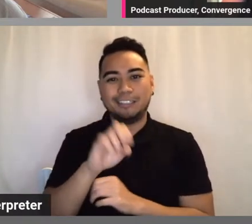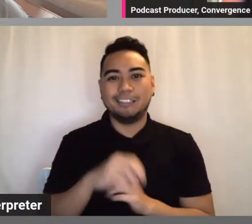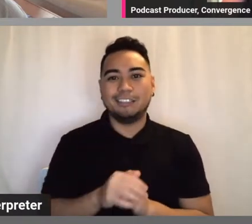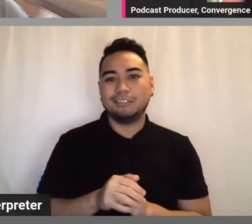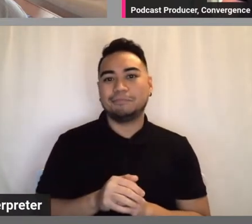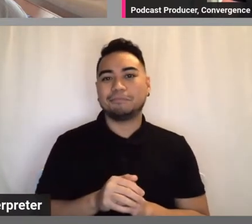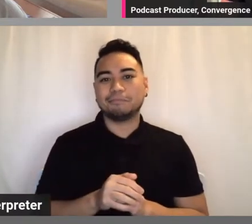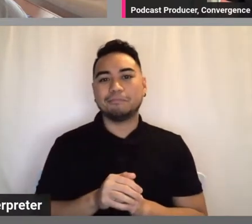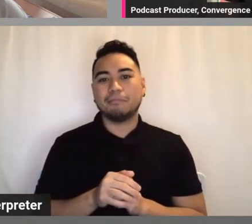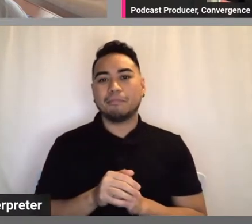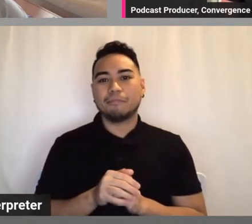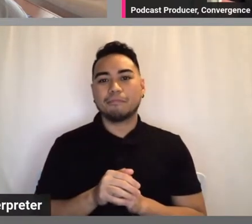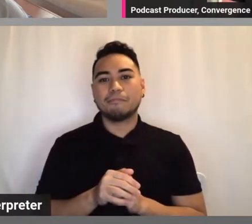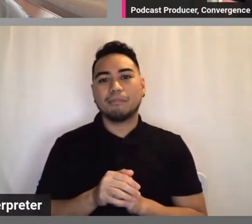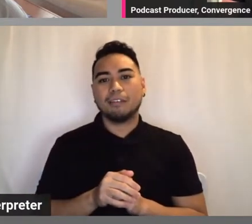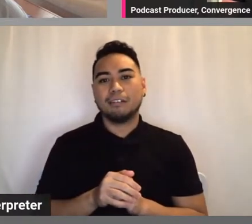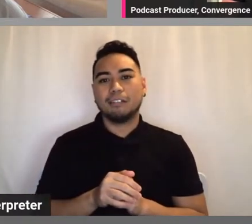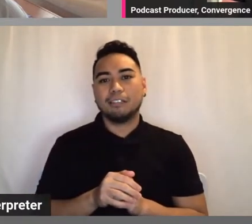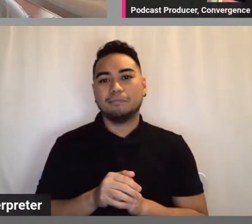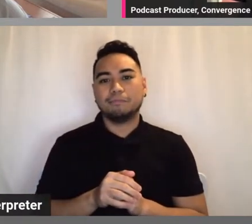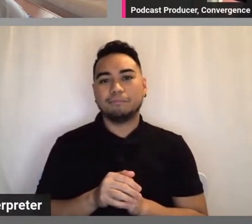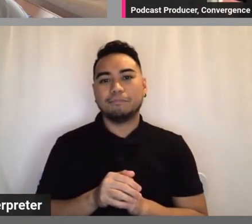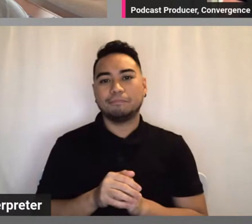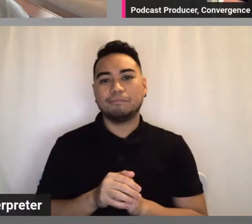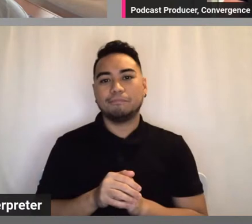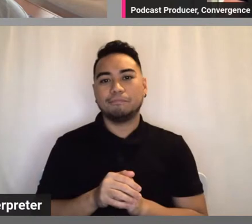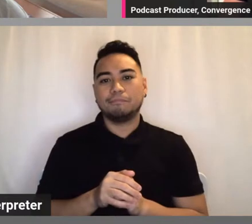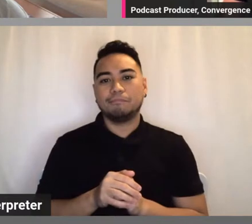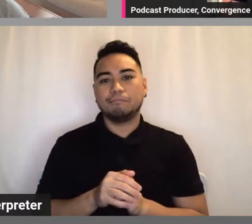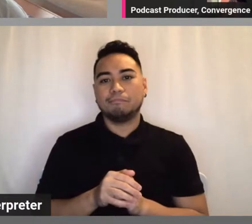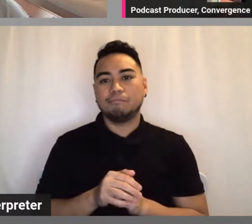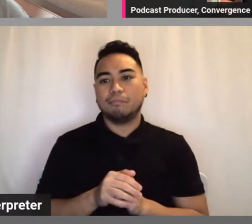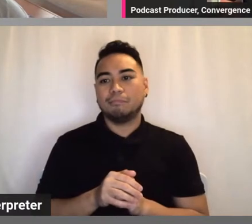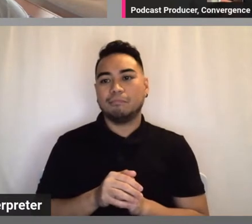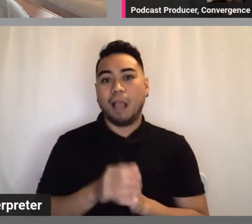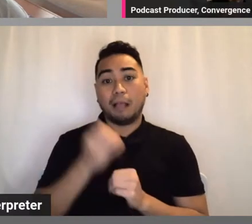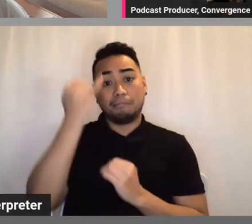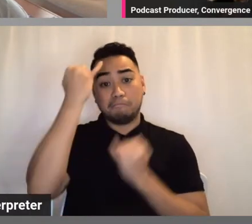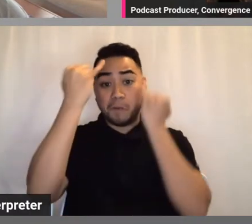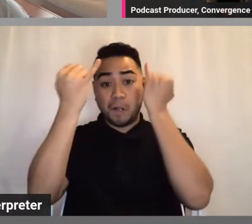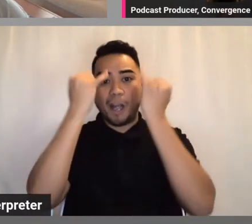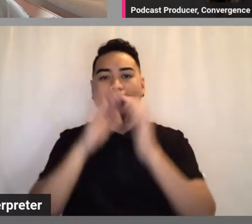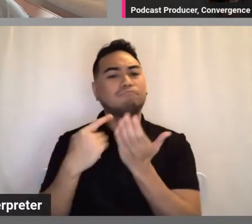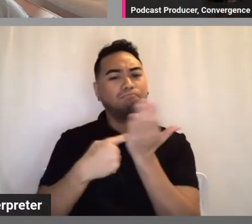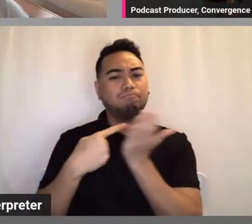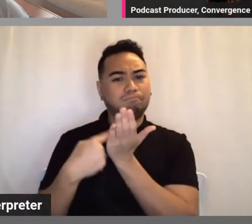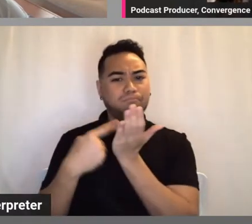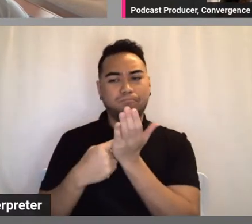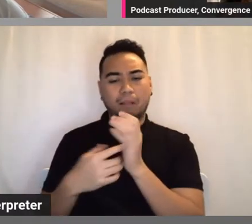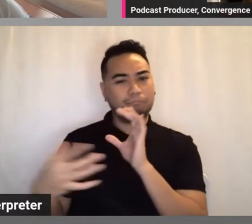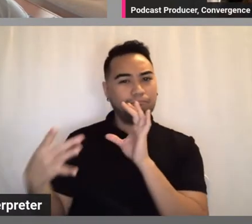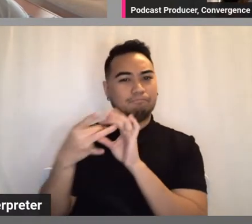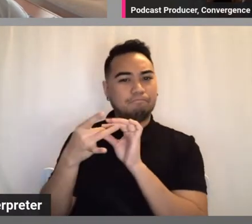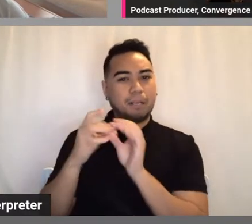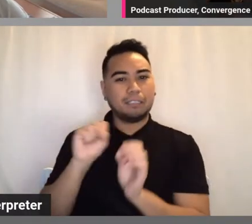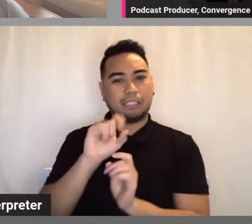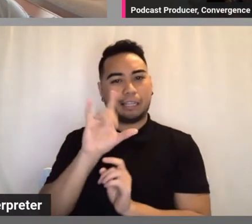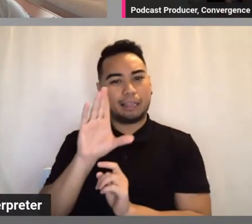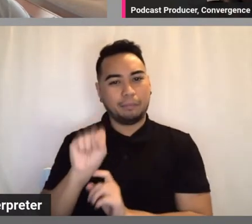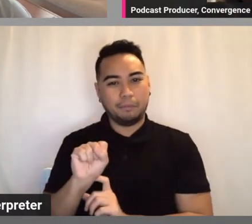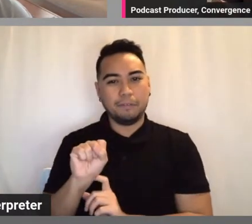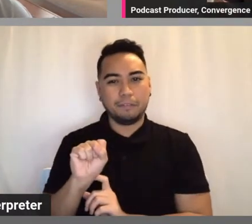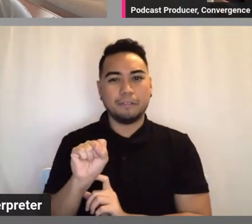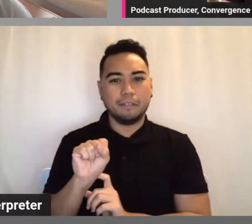And all the ideas that we covered in the syllabus, because there's a lot of great readings that are in